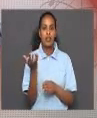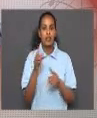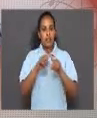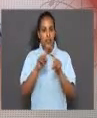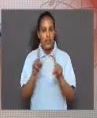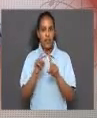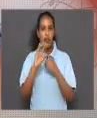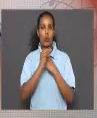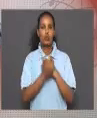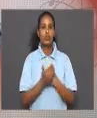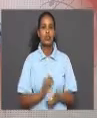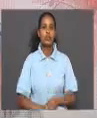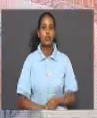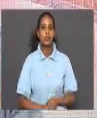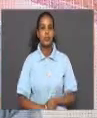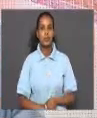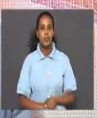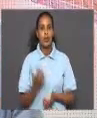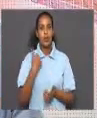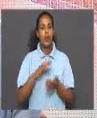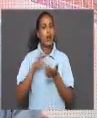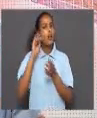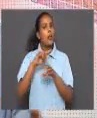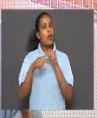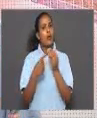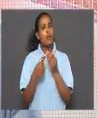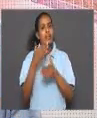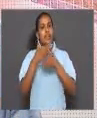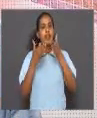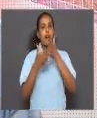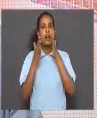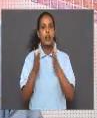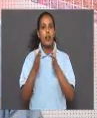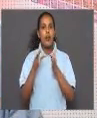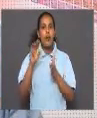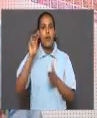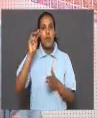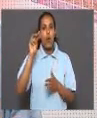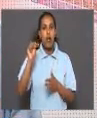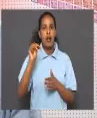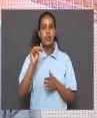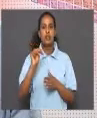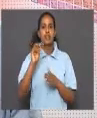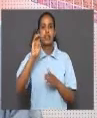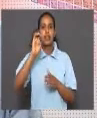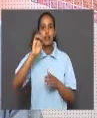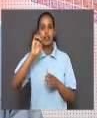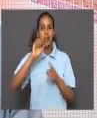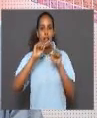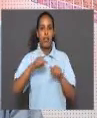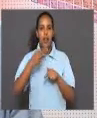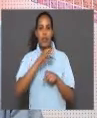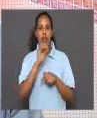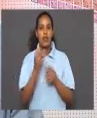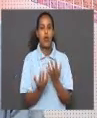under different conditions. We learned about standard molar enthalpy of